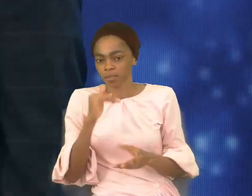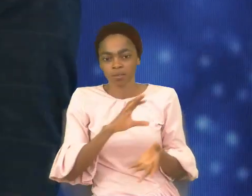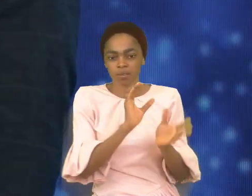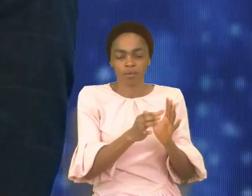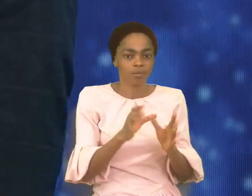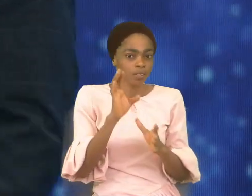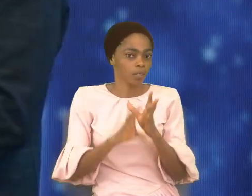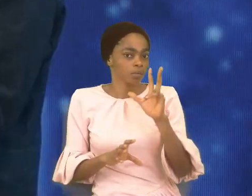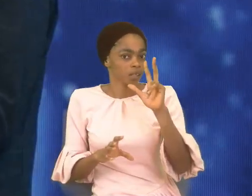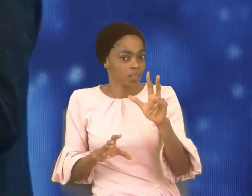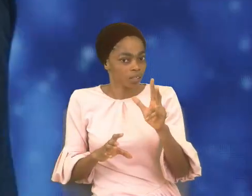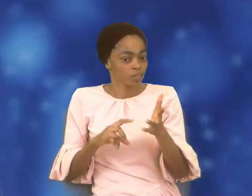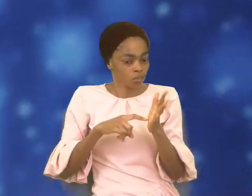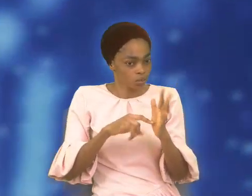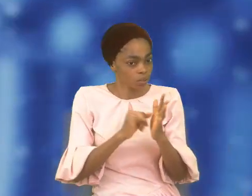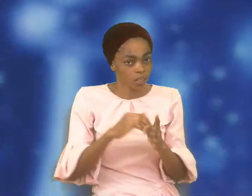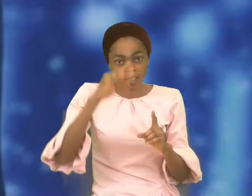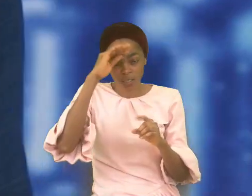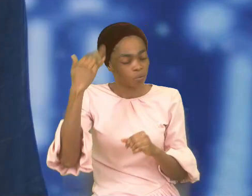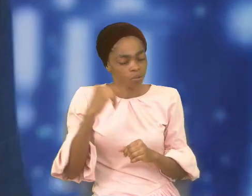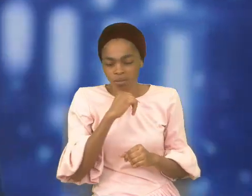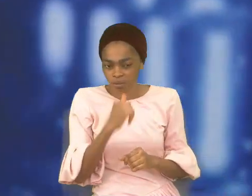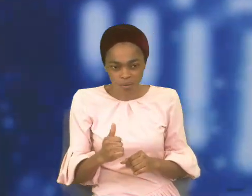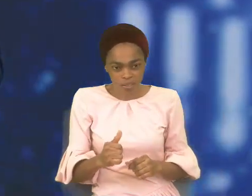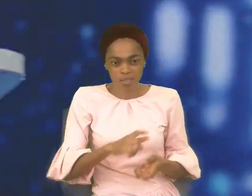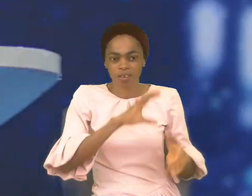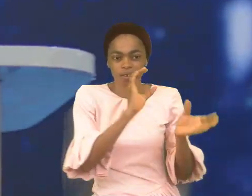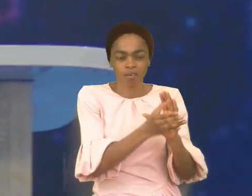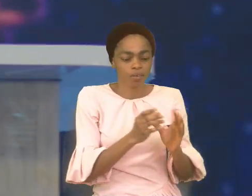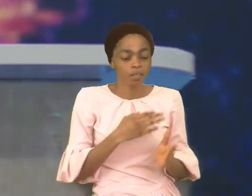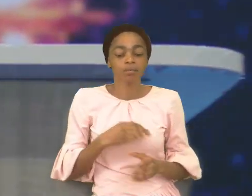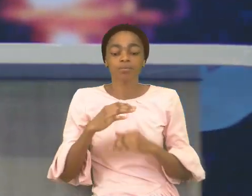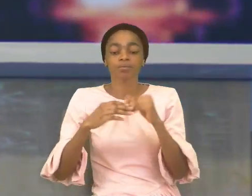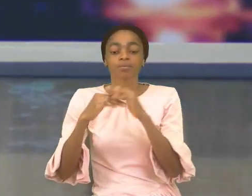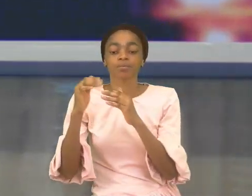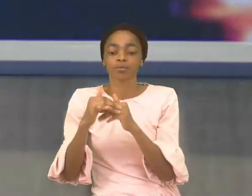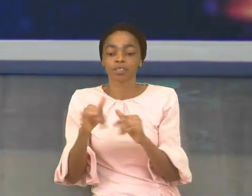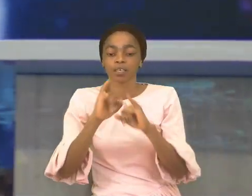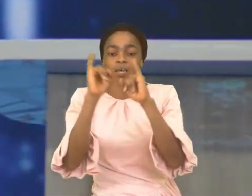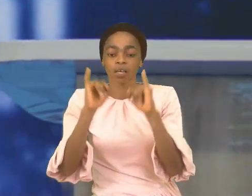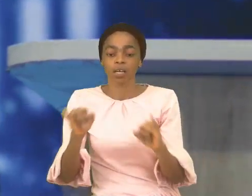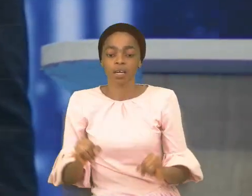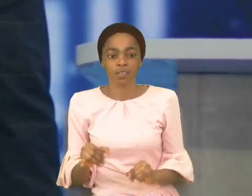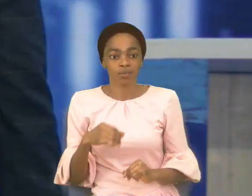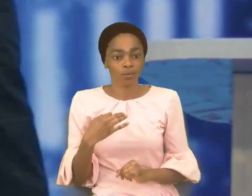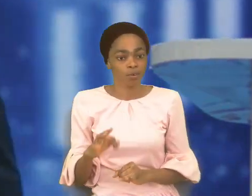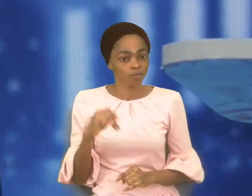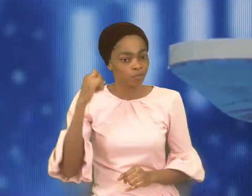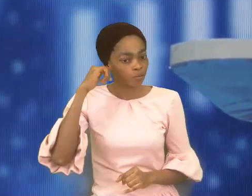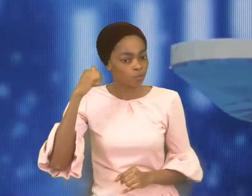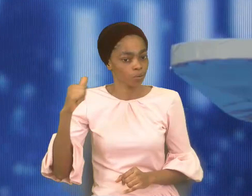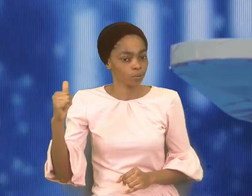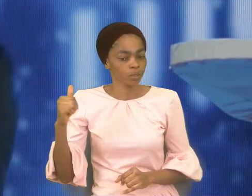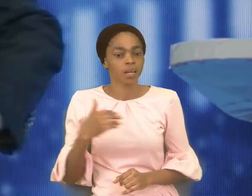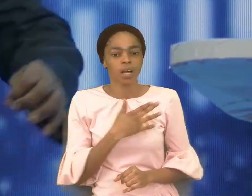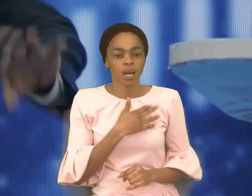up an idol of gold, and he set it up in the place that he